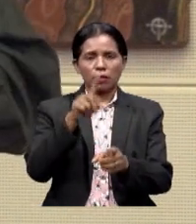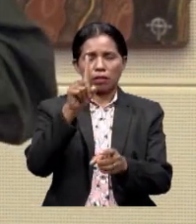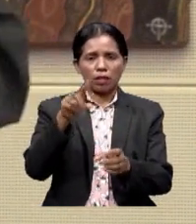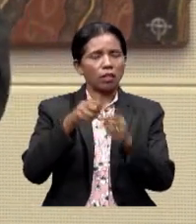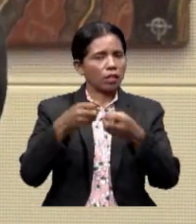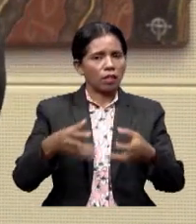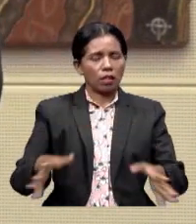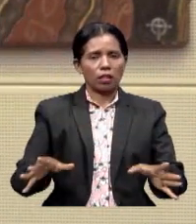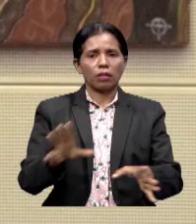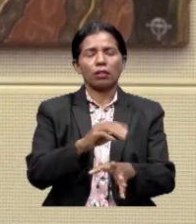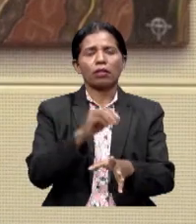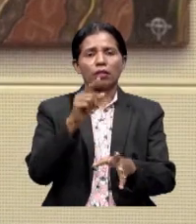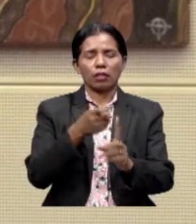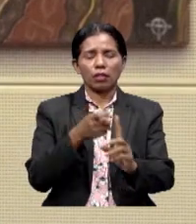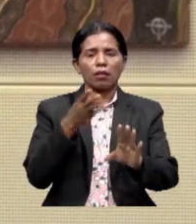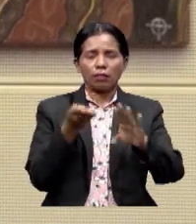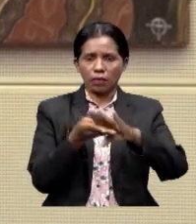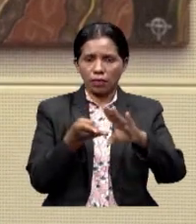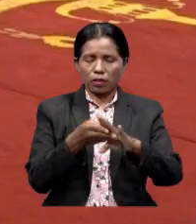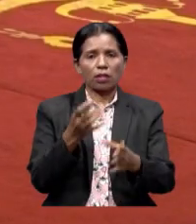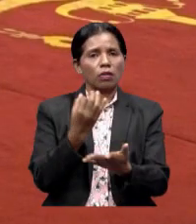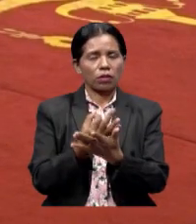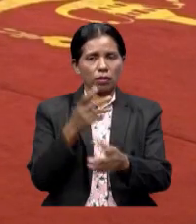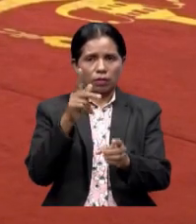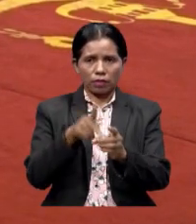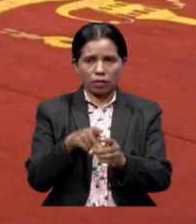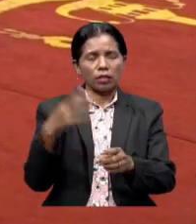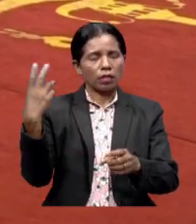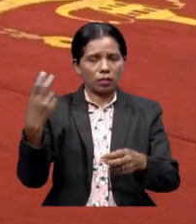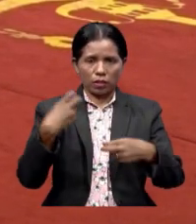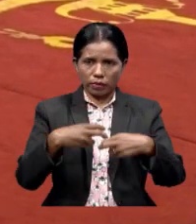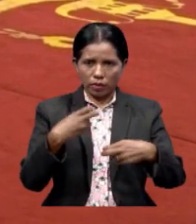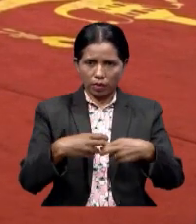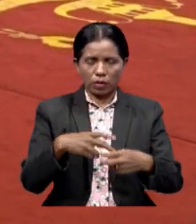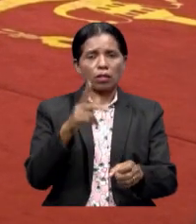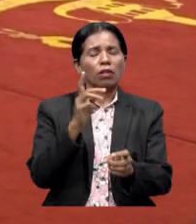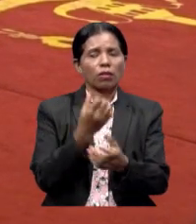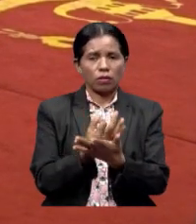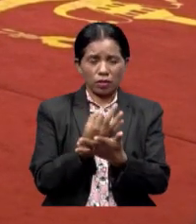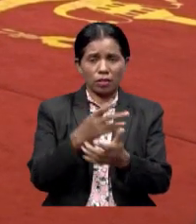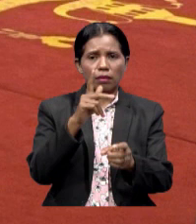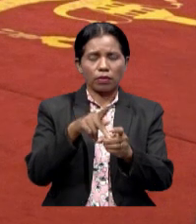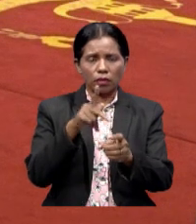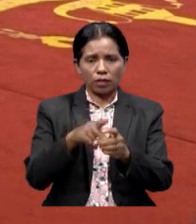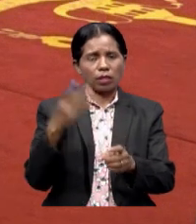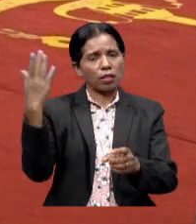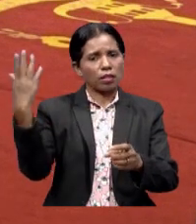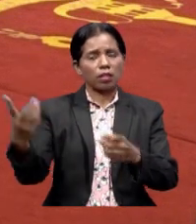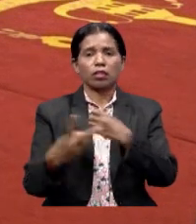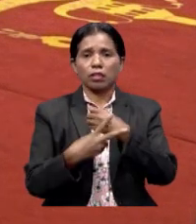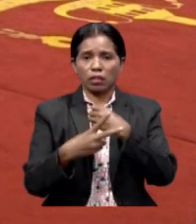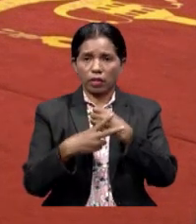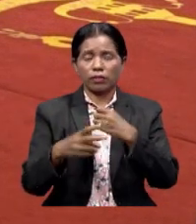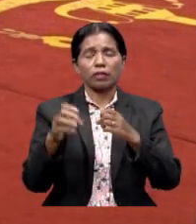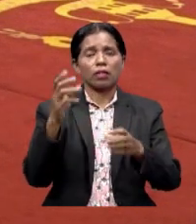estado no tuir estimasau Banco Mundial fundo petrolífero iha onarisko dune fundo petrolífero nebe dadaung iha kofre estado. Tuir dado